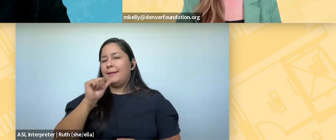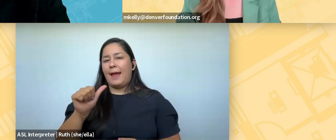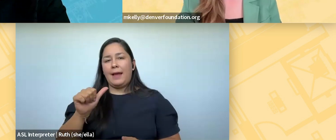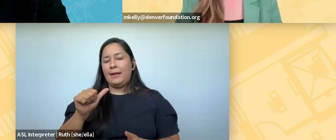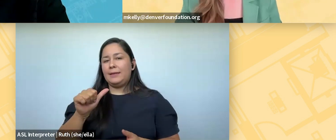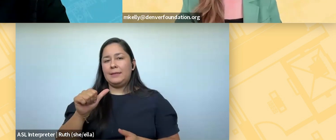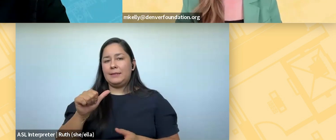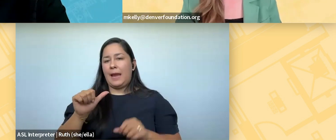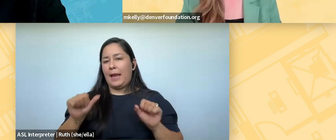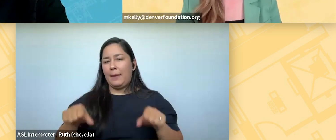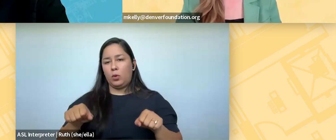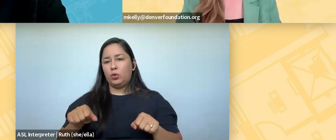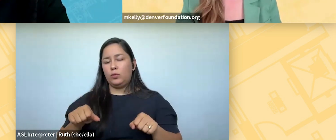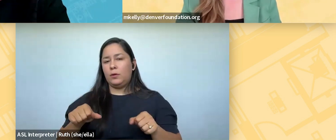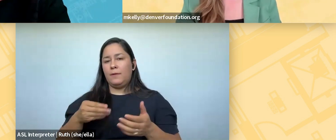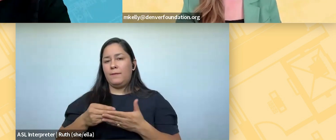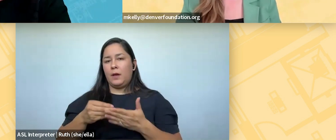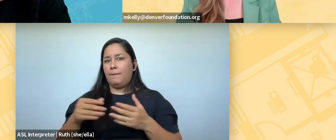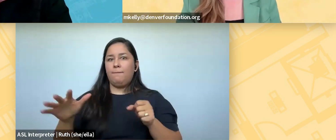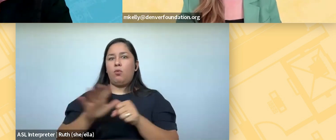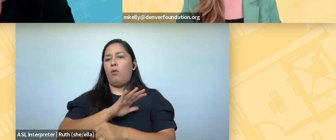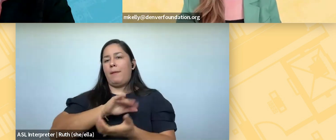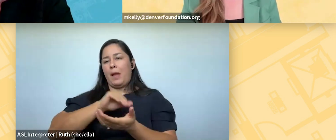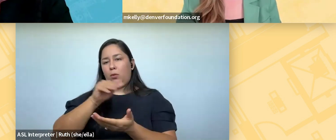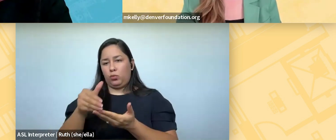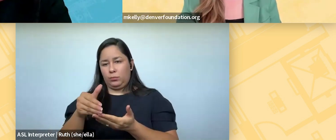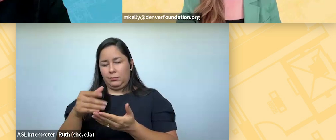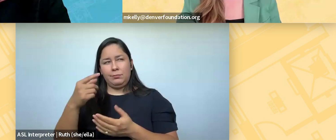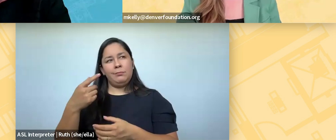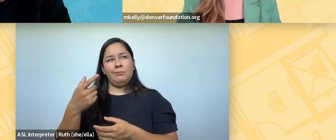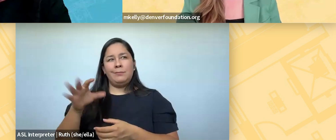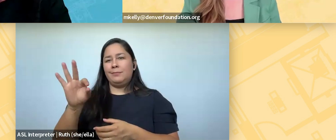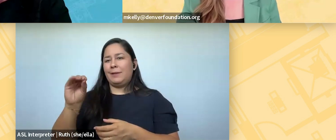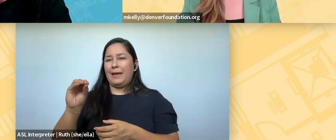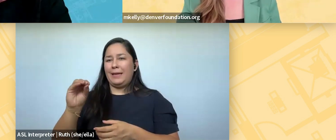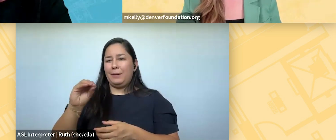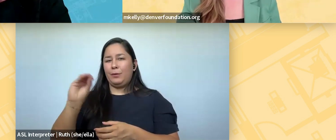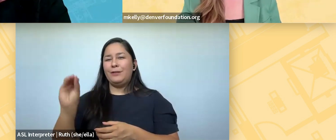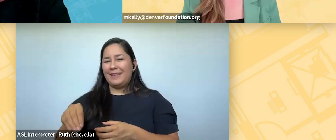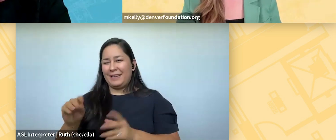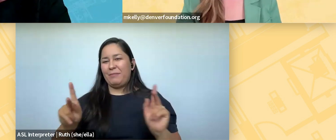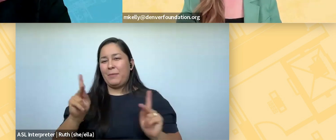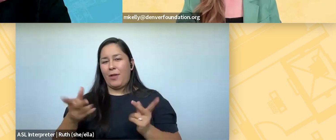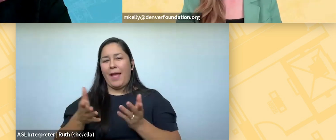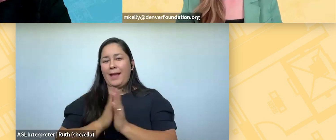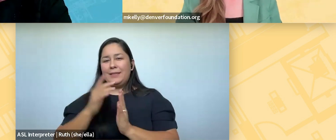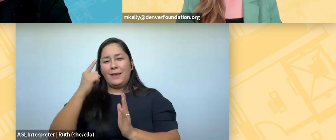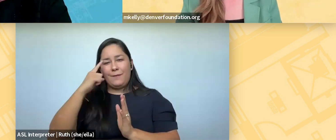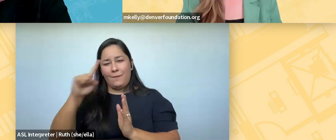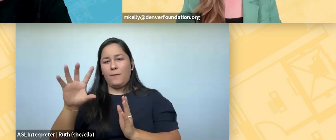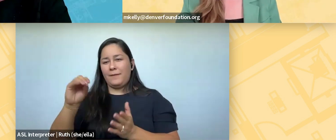the full asked amount. I would say, 90% of people ask for the $50,000, and that makes perfect